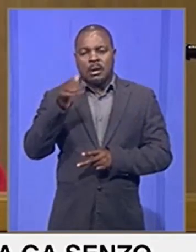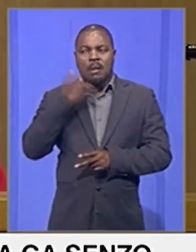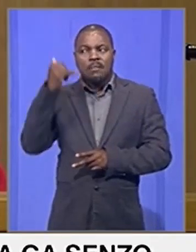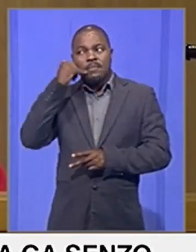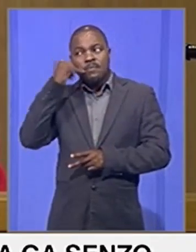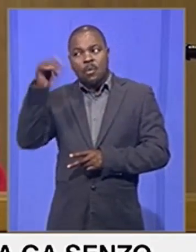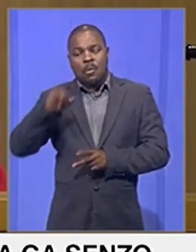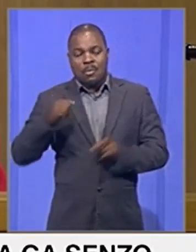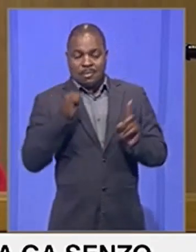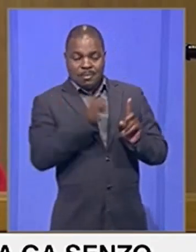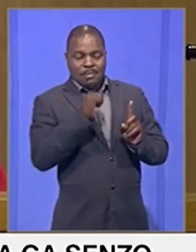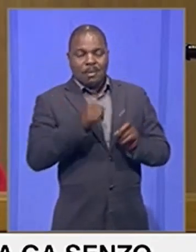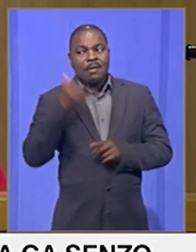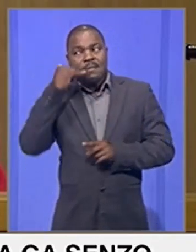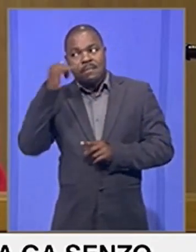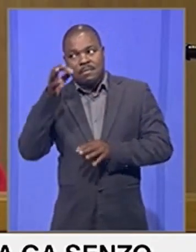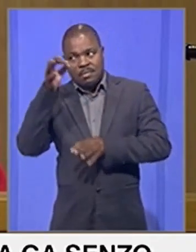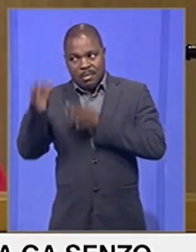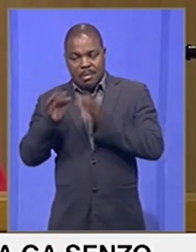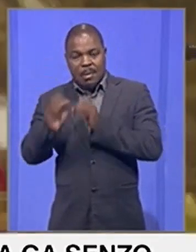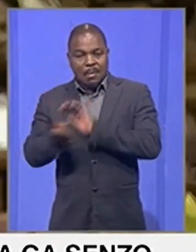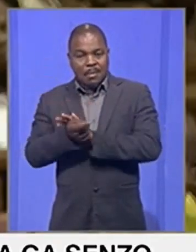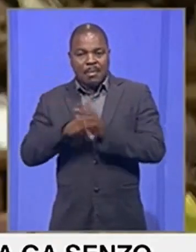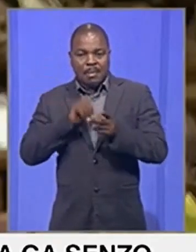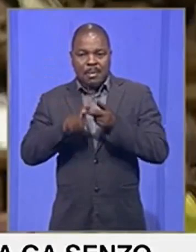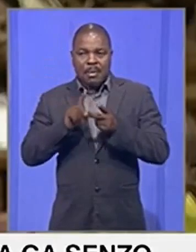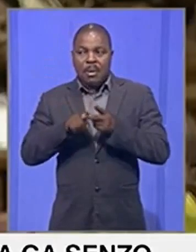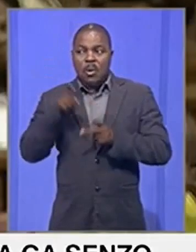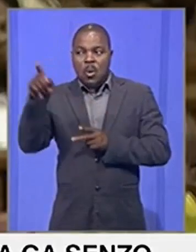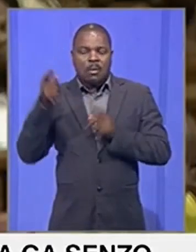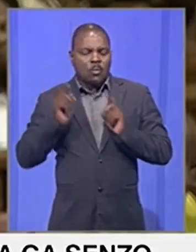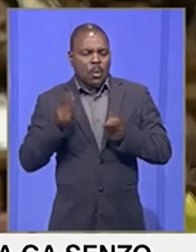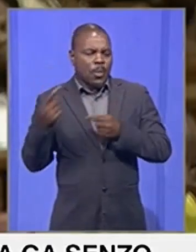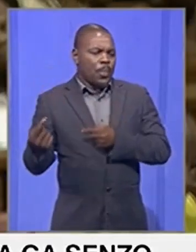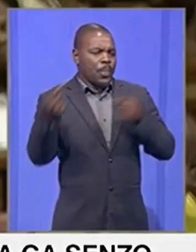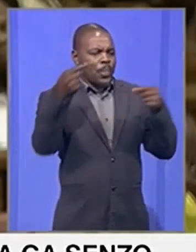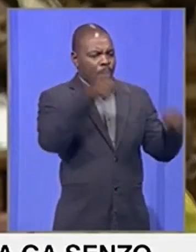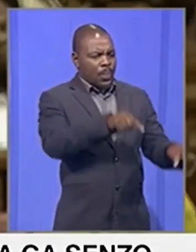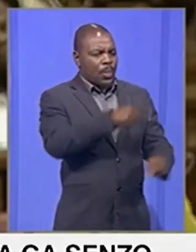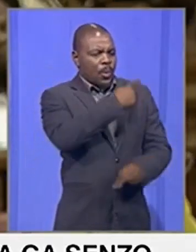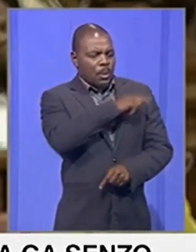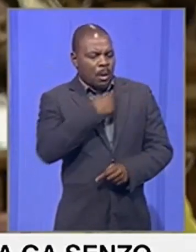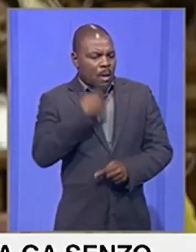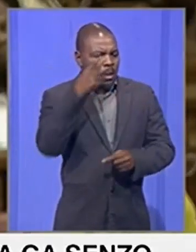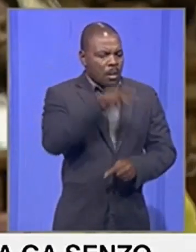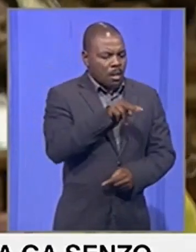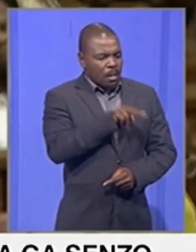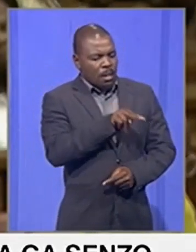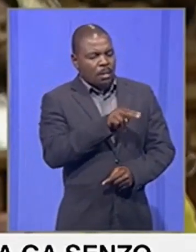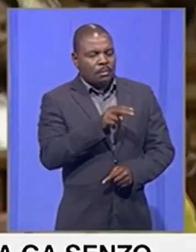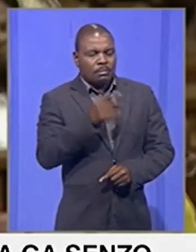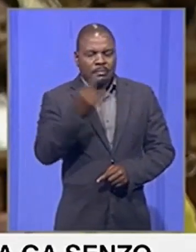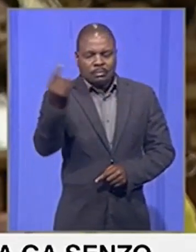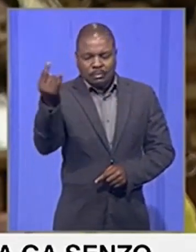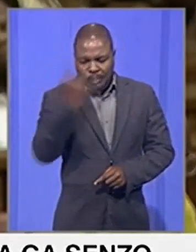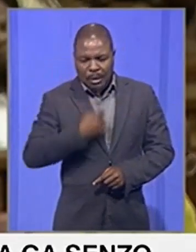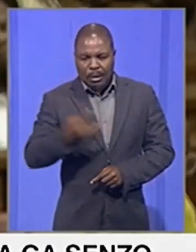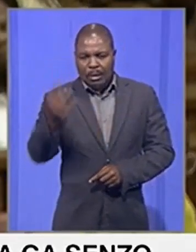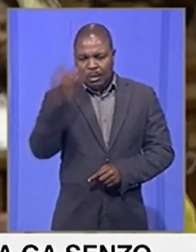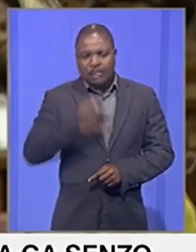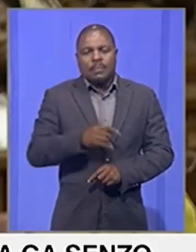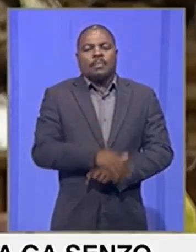go mo bolelela seo se diragetseng. Mandisa o ne a itlhaganela kwa bookelong le go thubega ka selelo fa bona setopo sa ga Senzo.